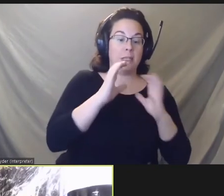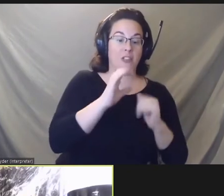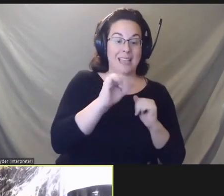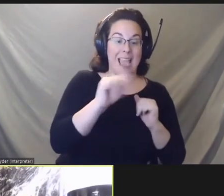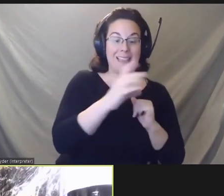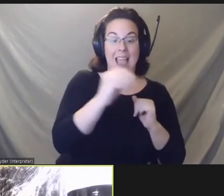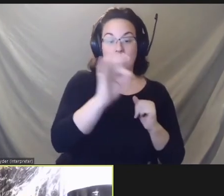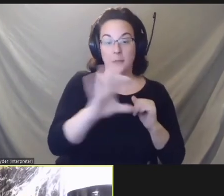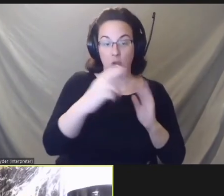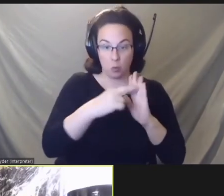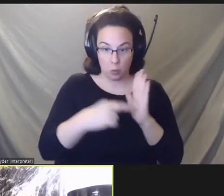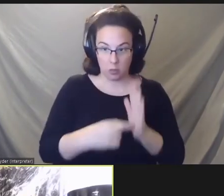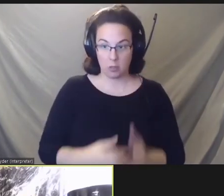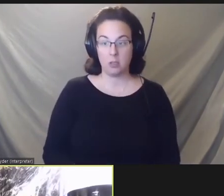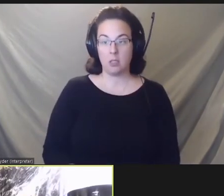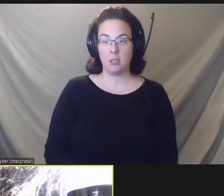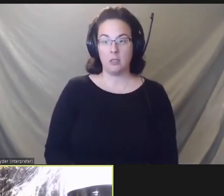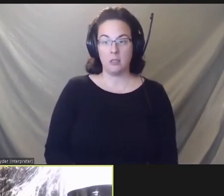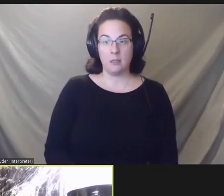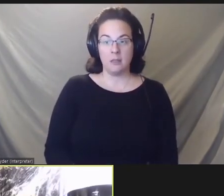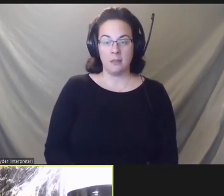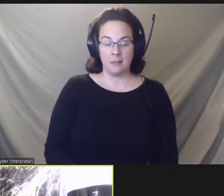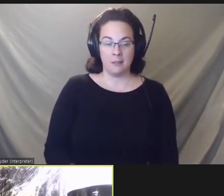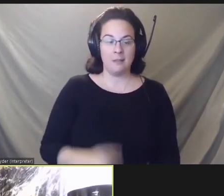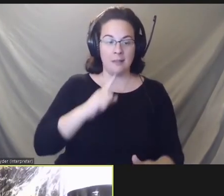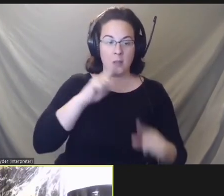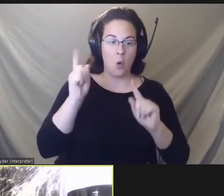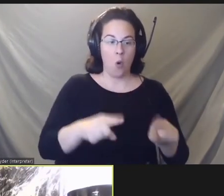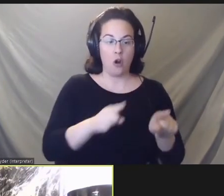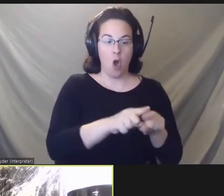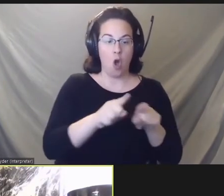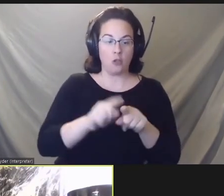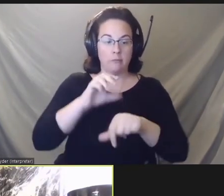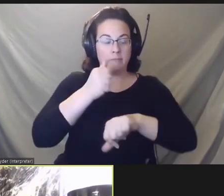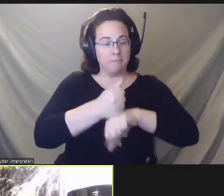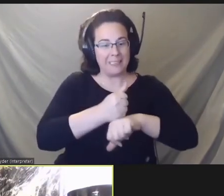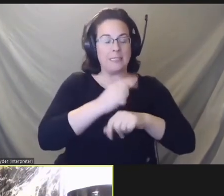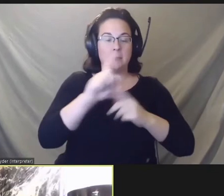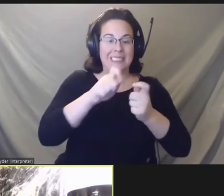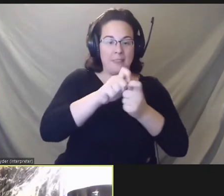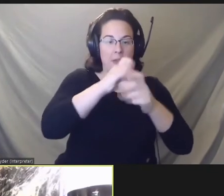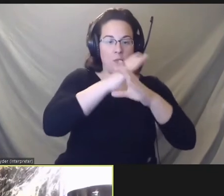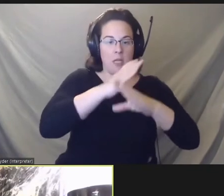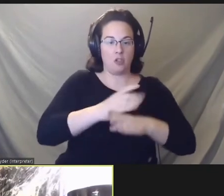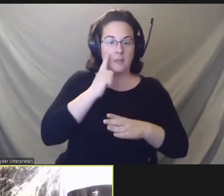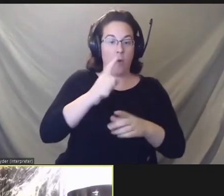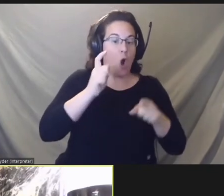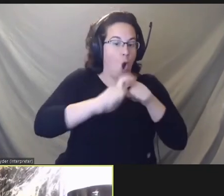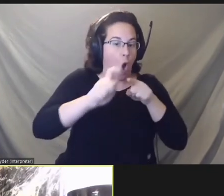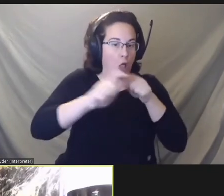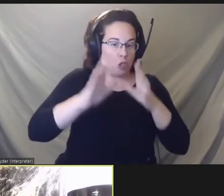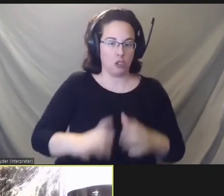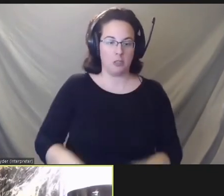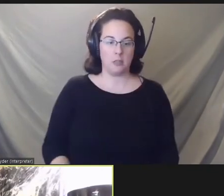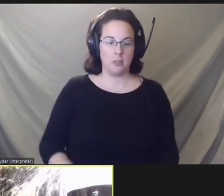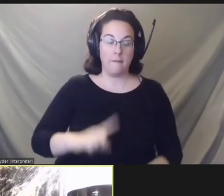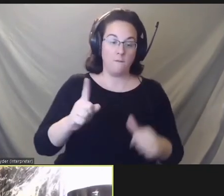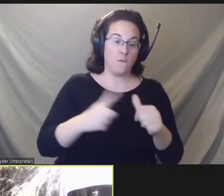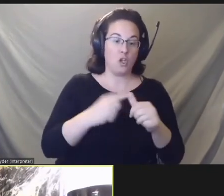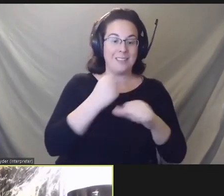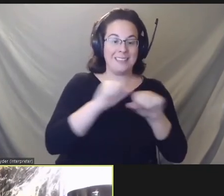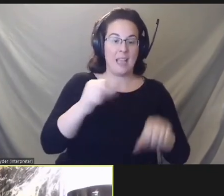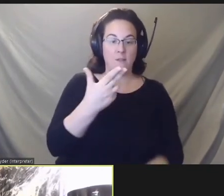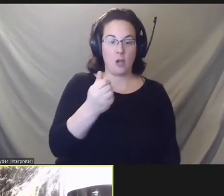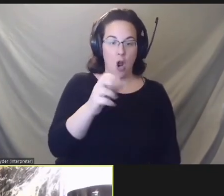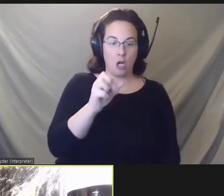rules. The order also establishes certain protections for callers. The first safe harbor